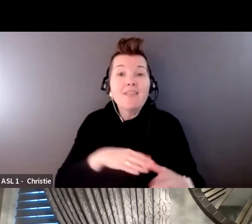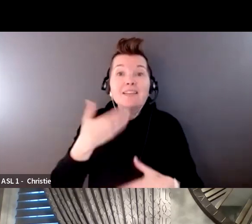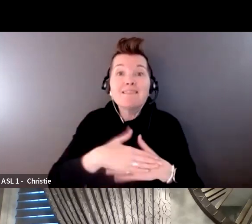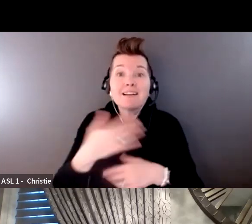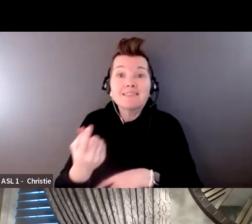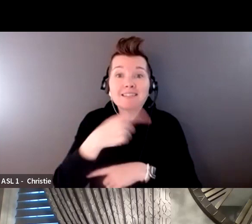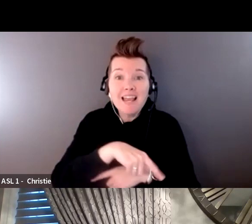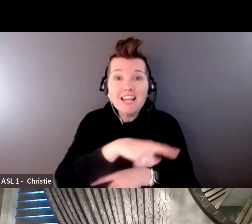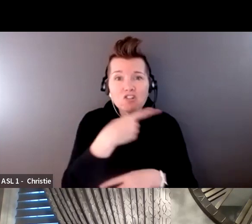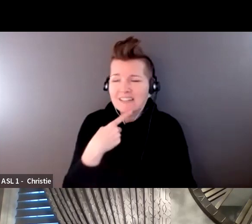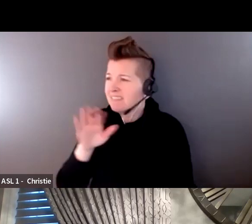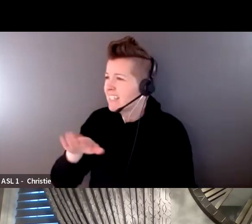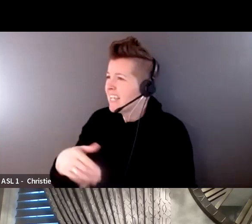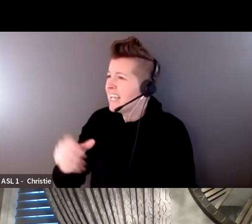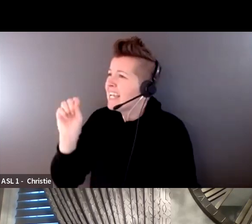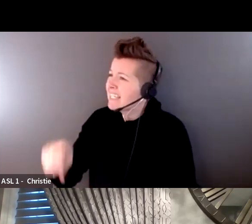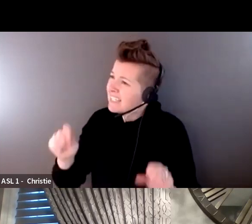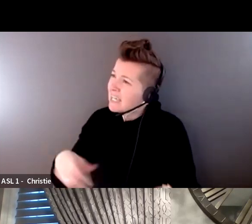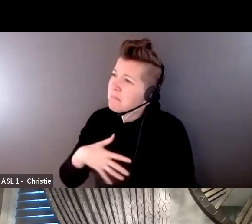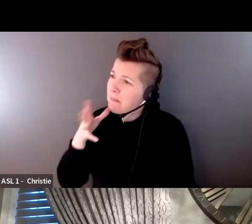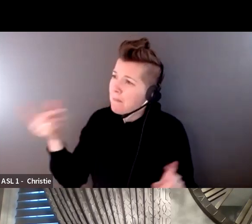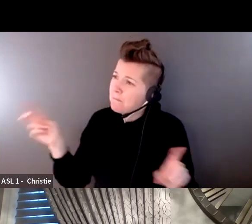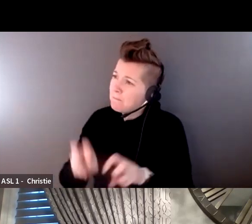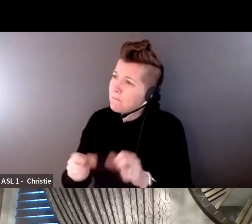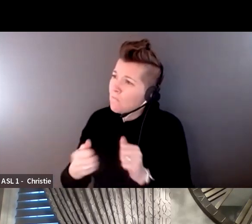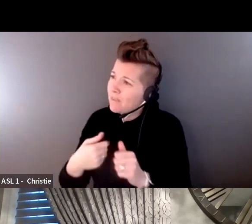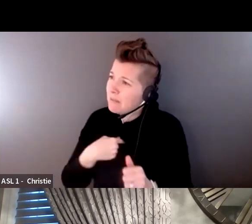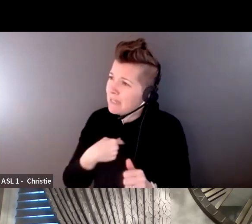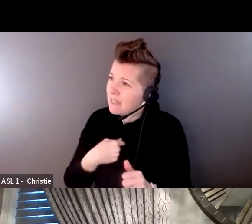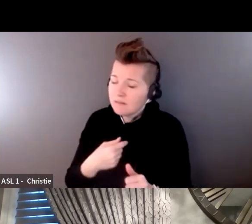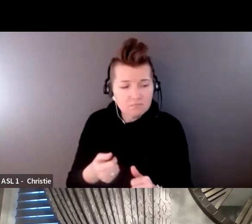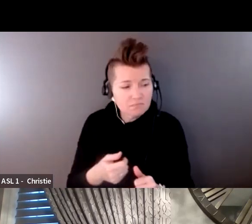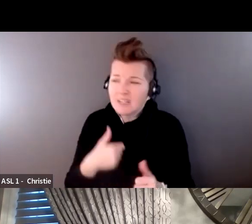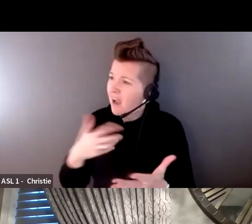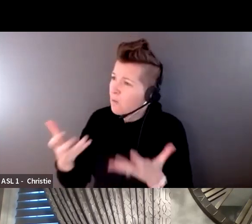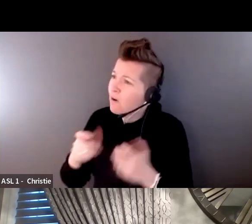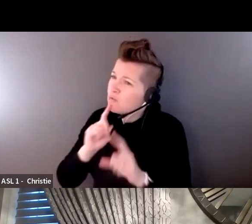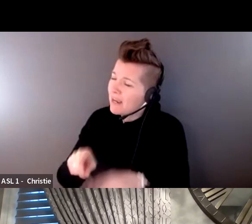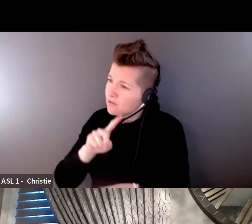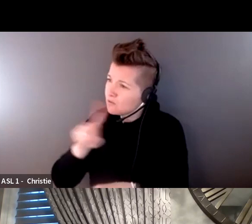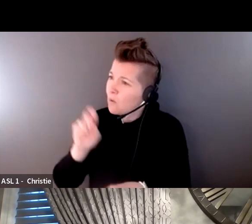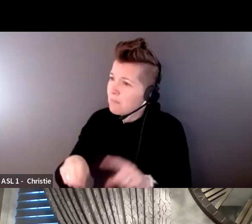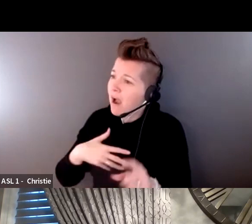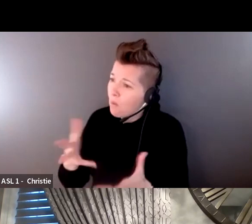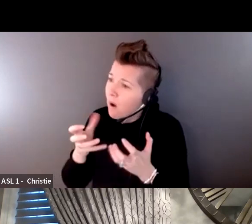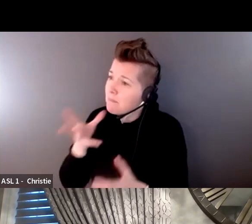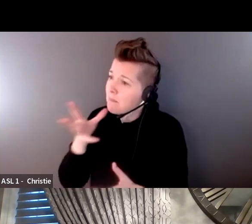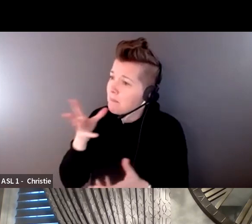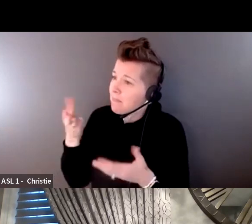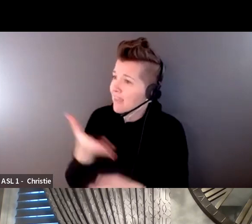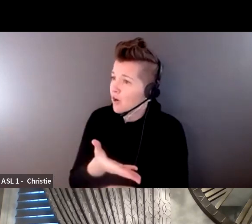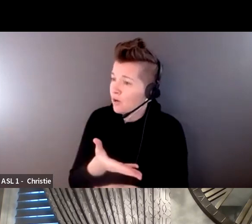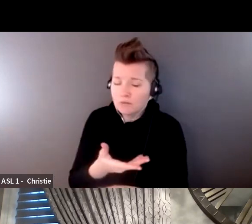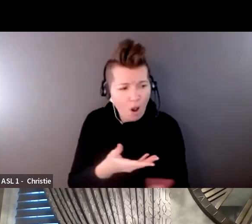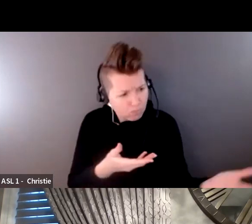asked, is it okay if I come in with my mother tomorrow? And I want to answer these questions, but I'd like my mom to be with me. And so by all means,